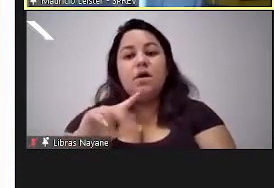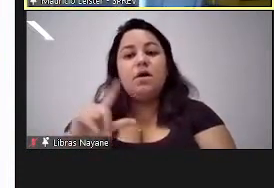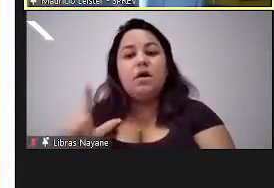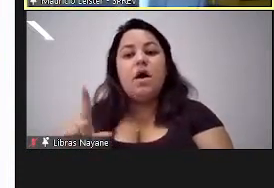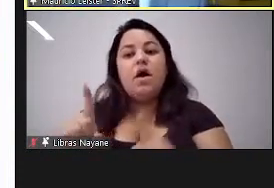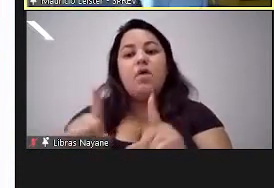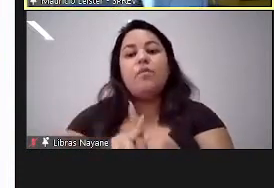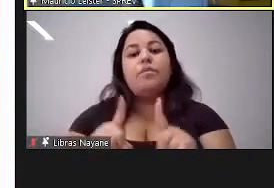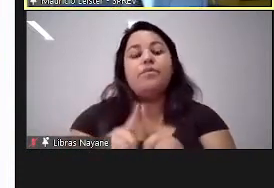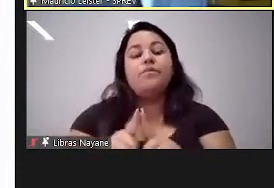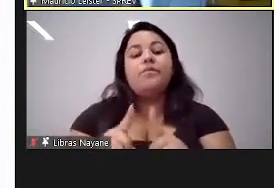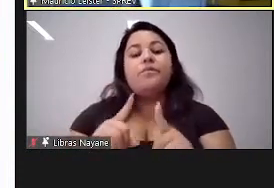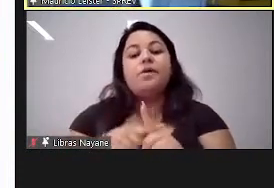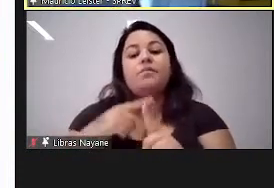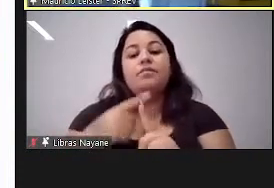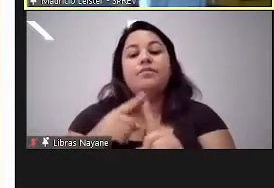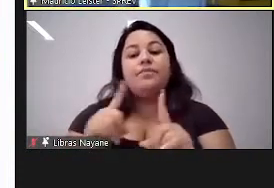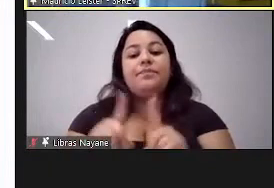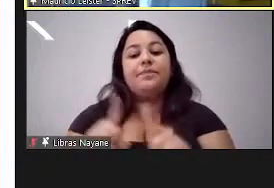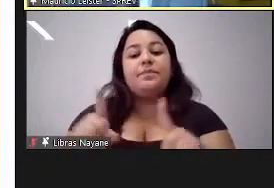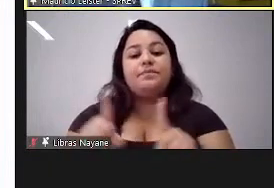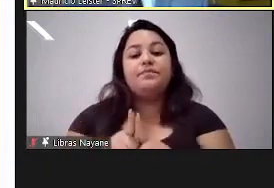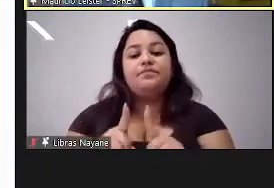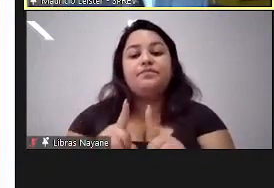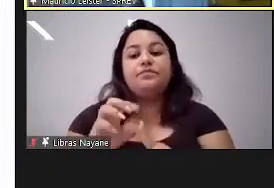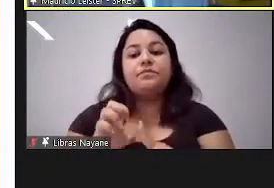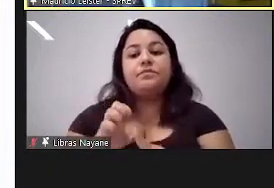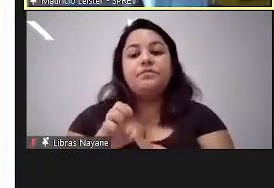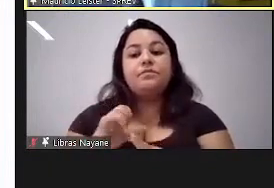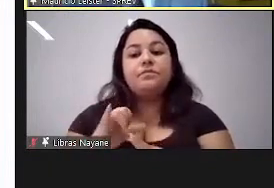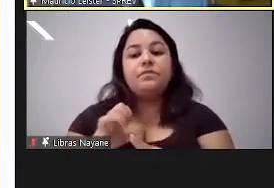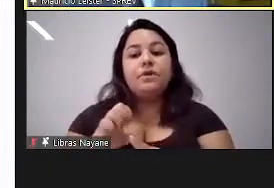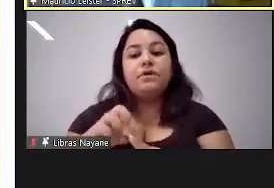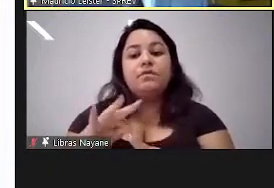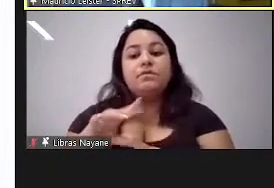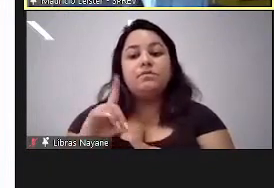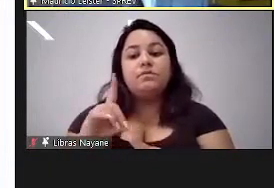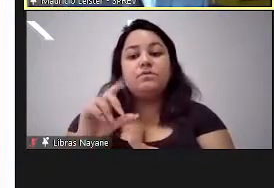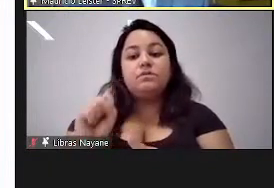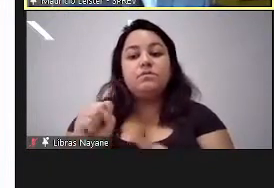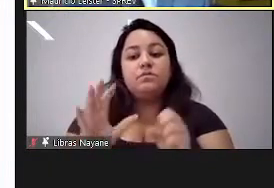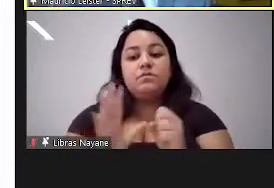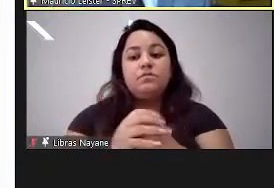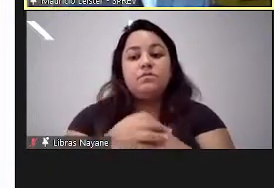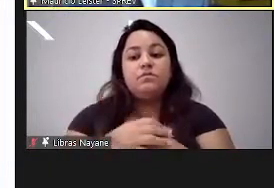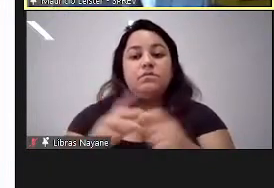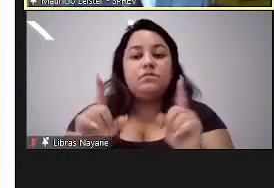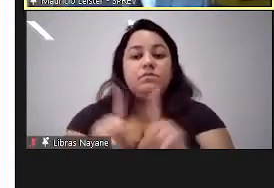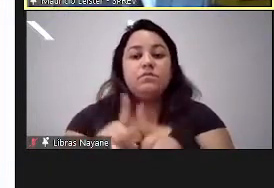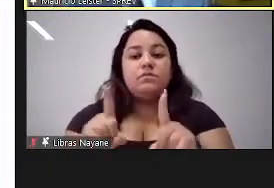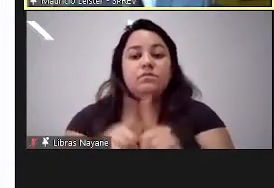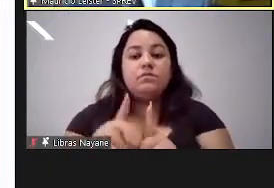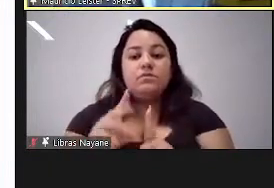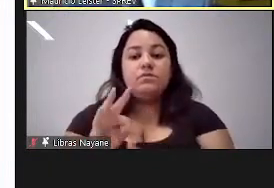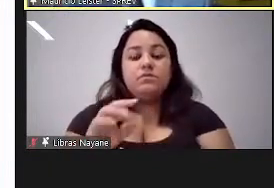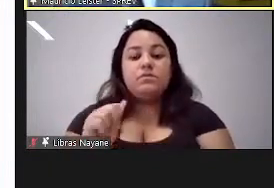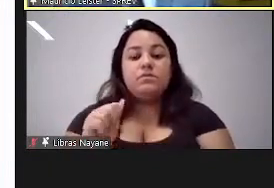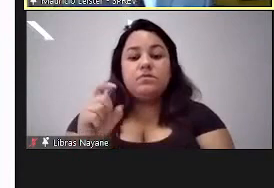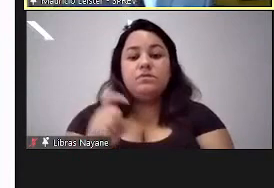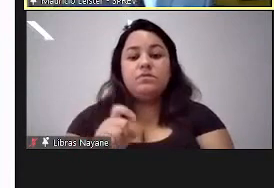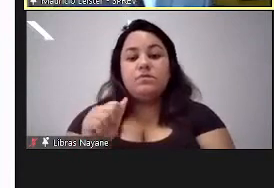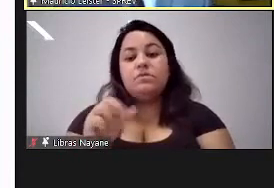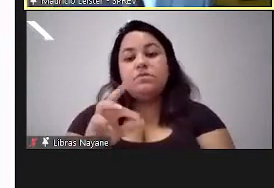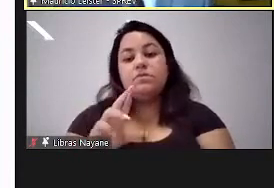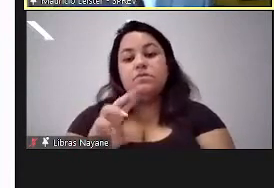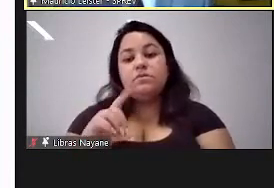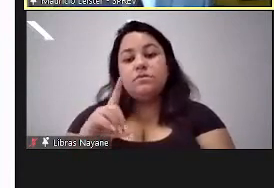simple and the poor layers of the society. So we already